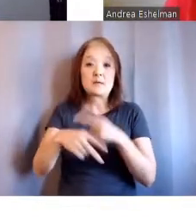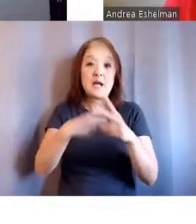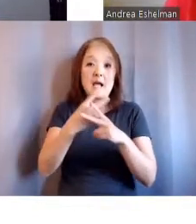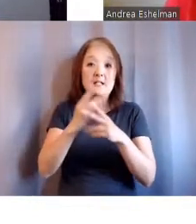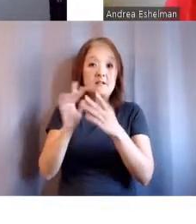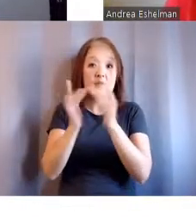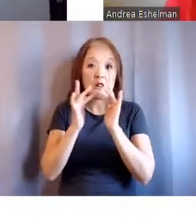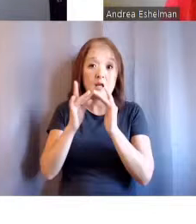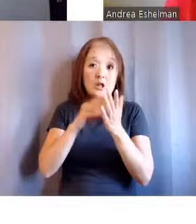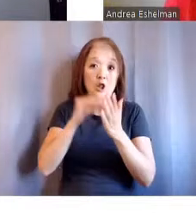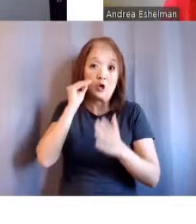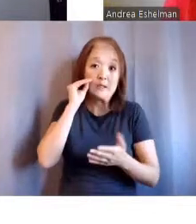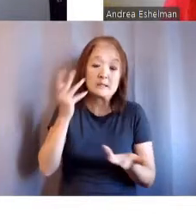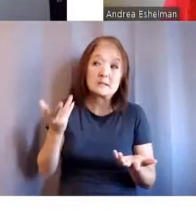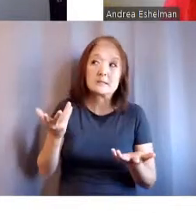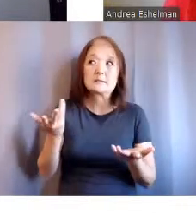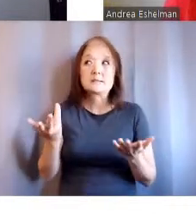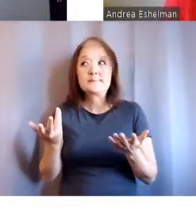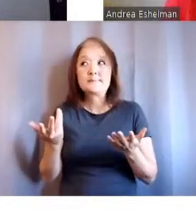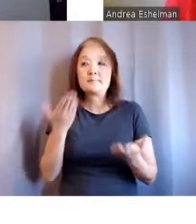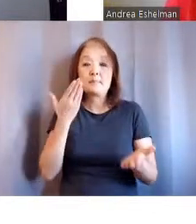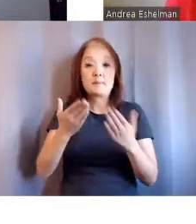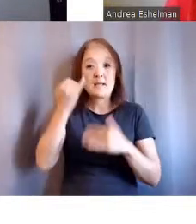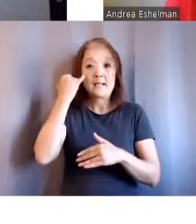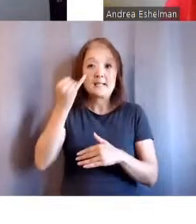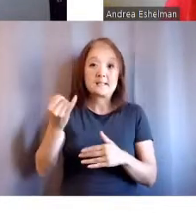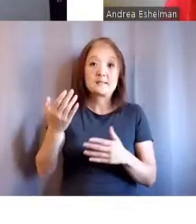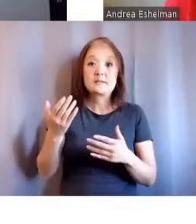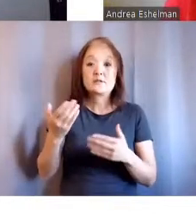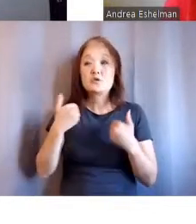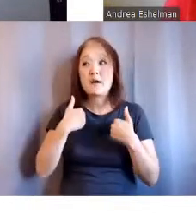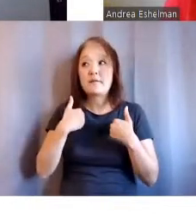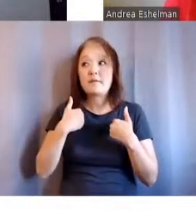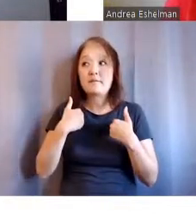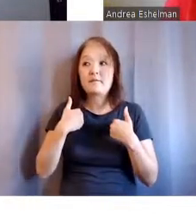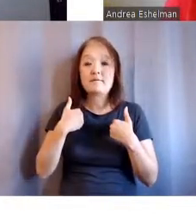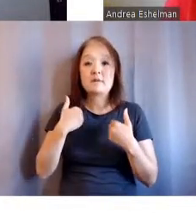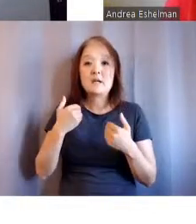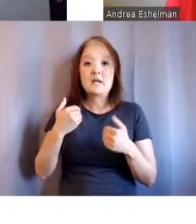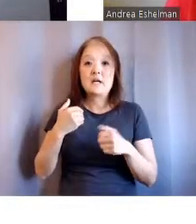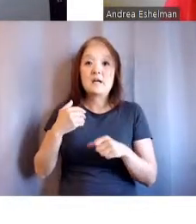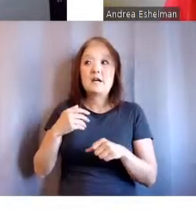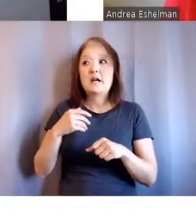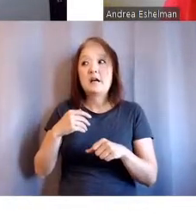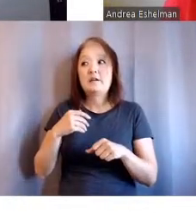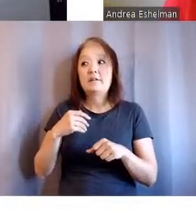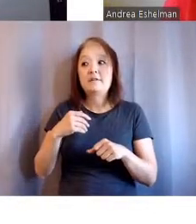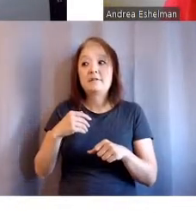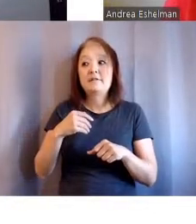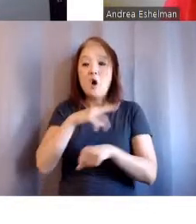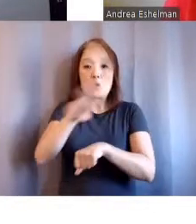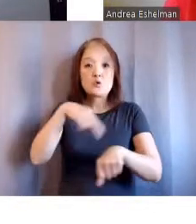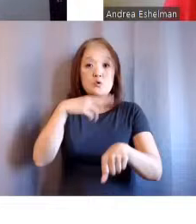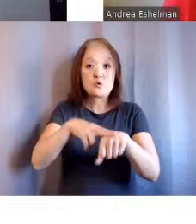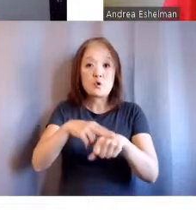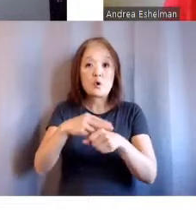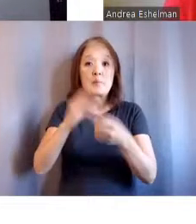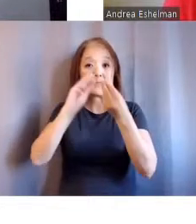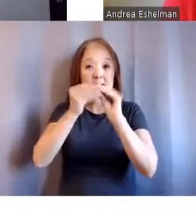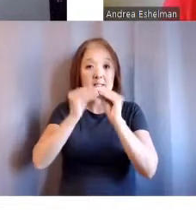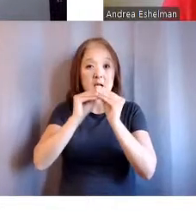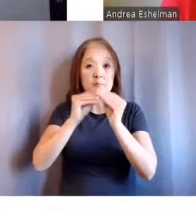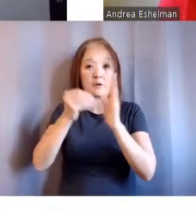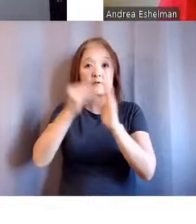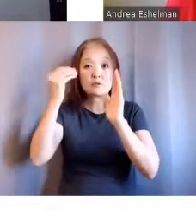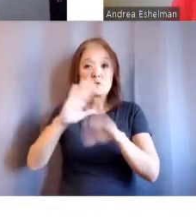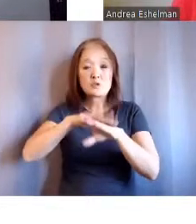will probably be to the idea that, you know, you have a normal amount of students on your roster. I wish it was lower, and that's